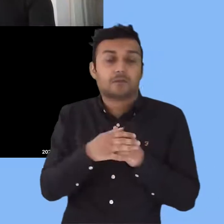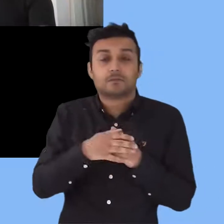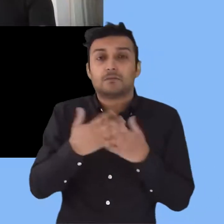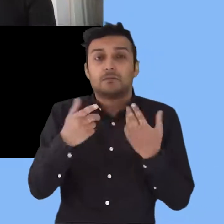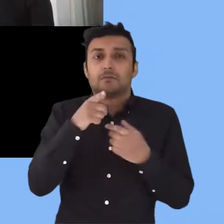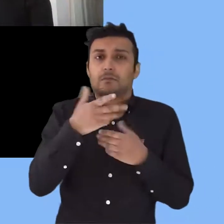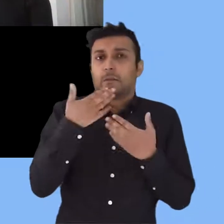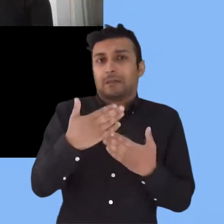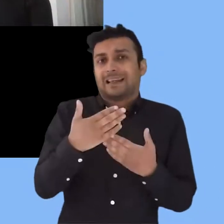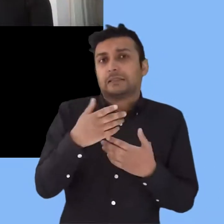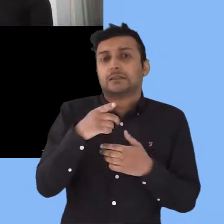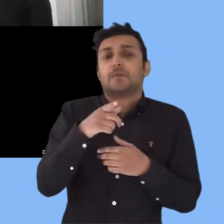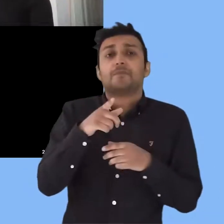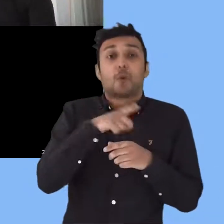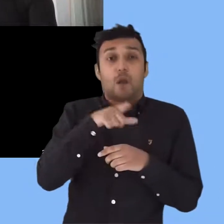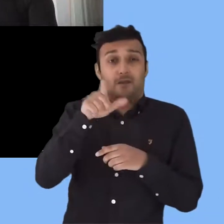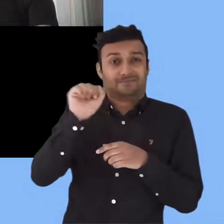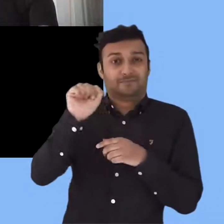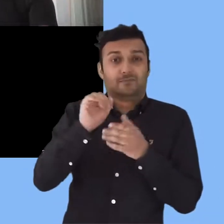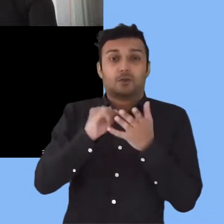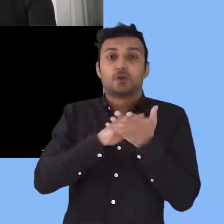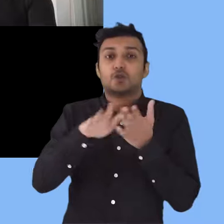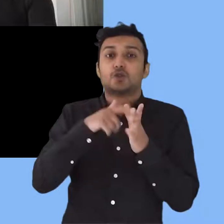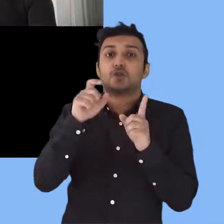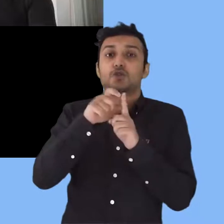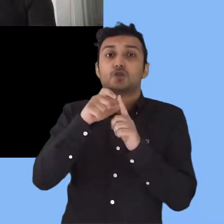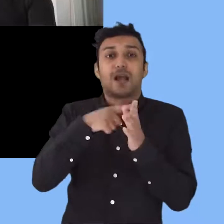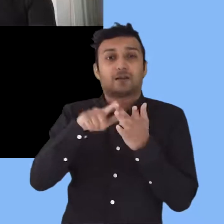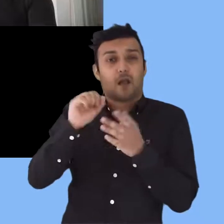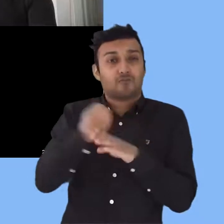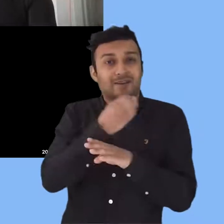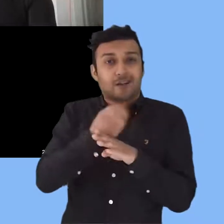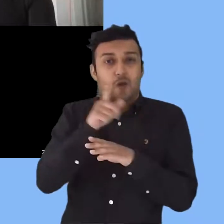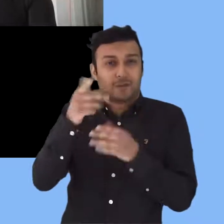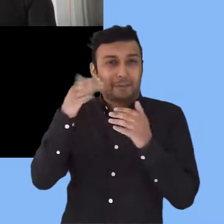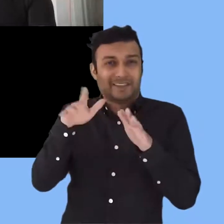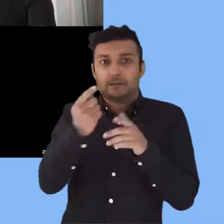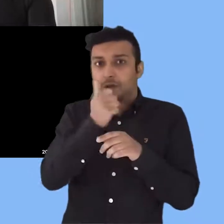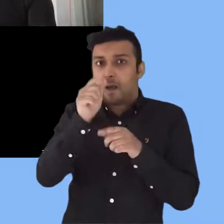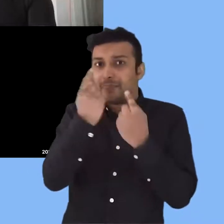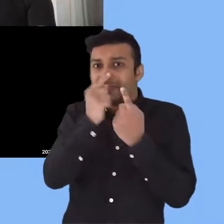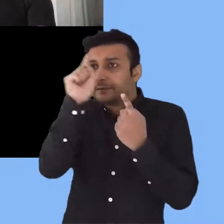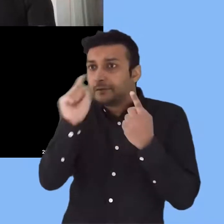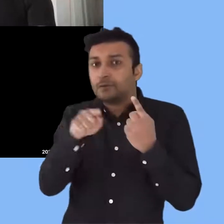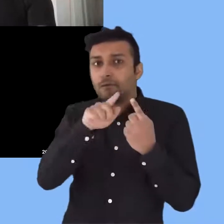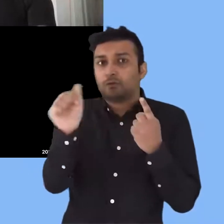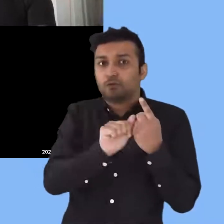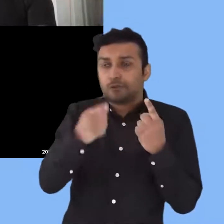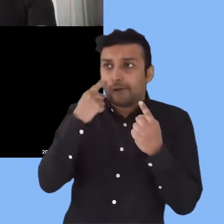because as you saw in Shaddai's presentation, there are things to actually go back and look at and read and think about and talk about